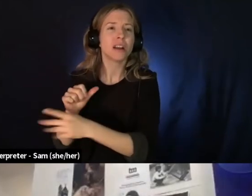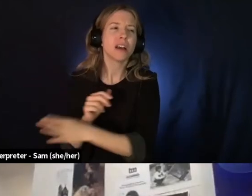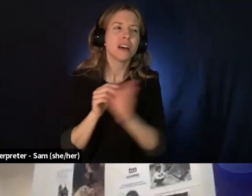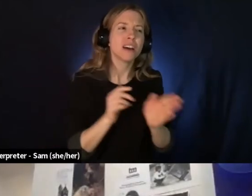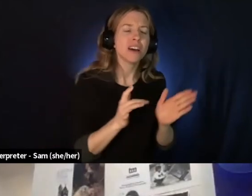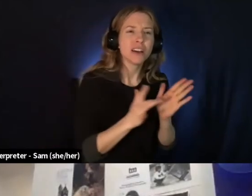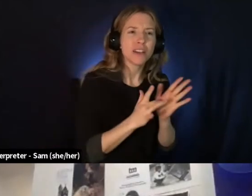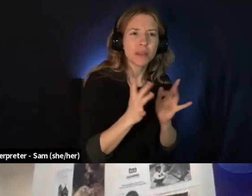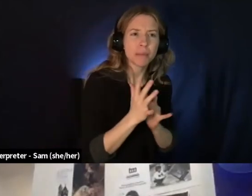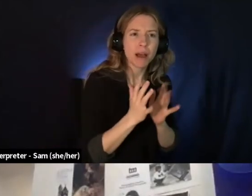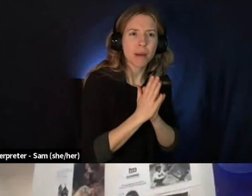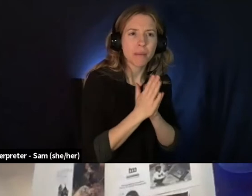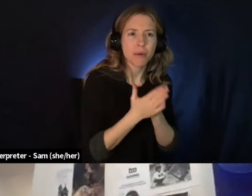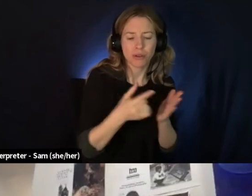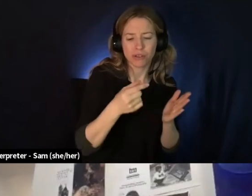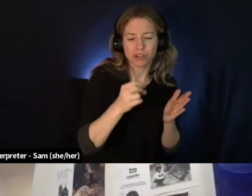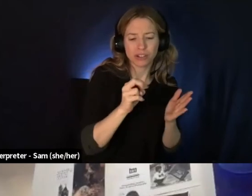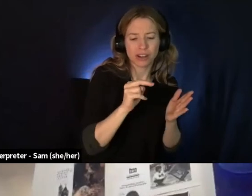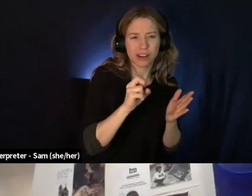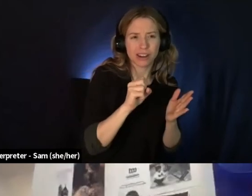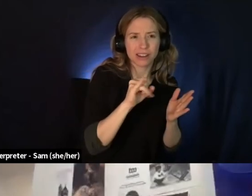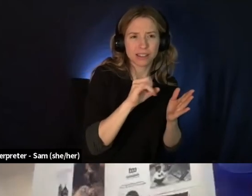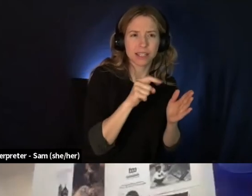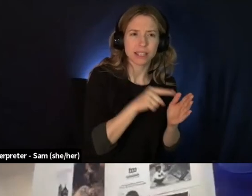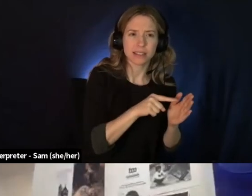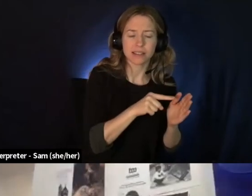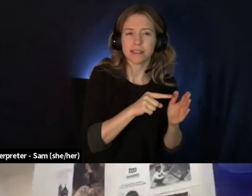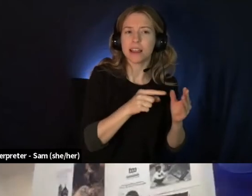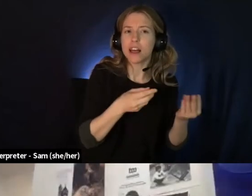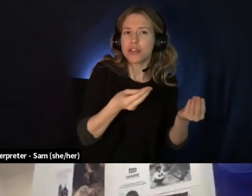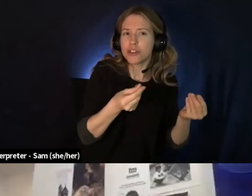you see that the Garden of Eden